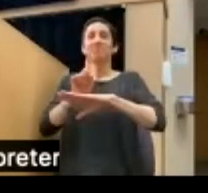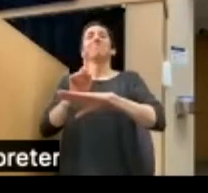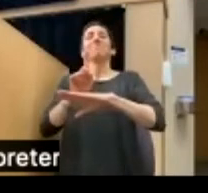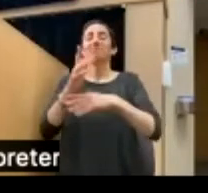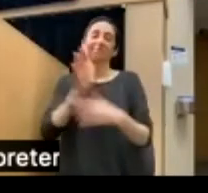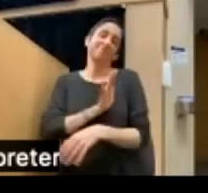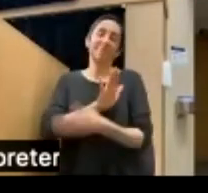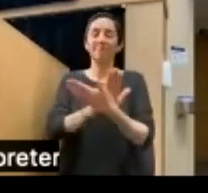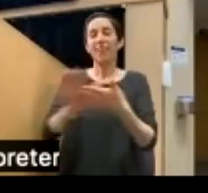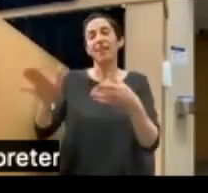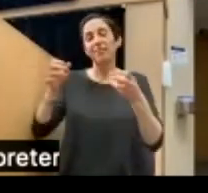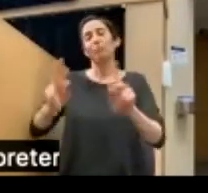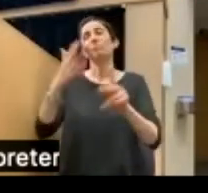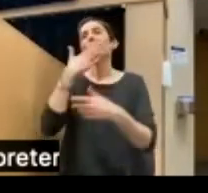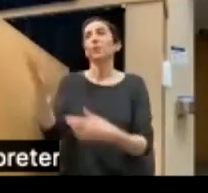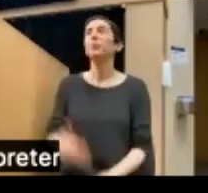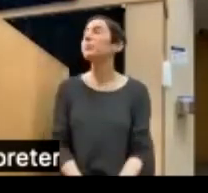this opportunity to be together. Thank you.